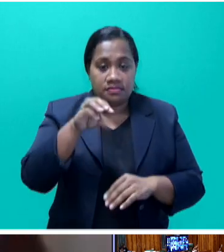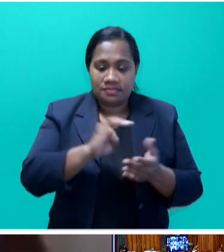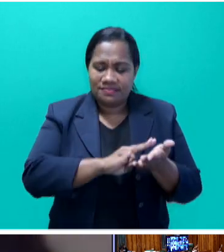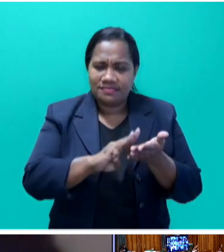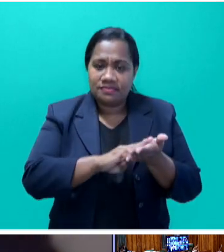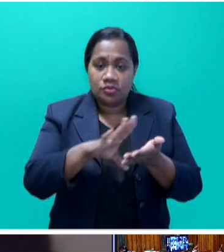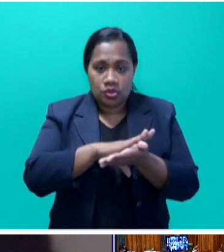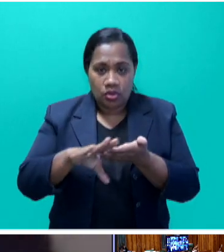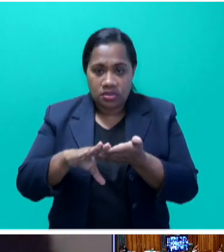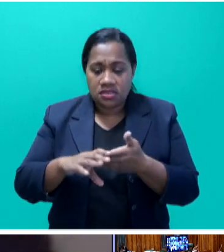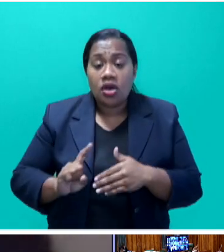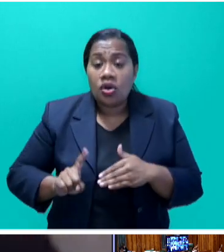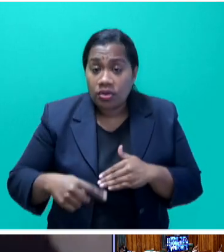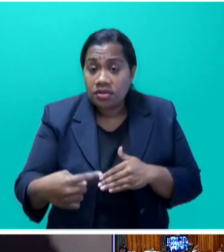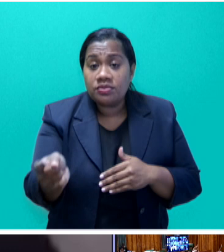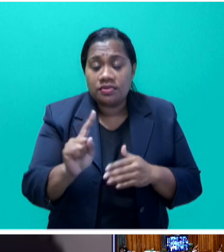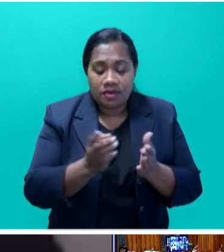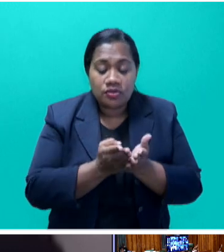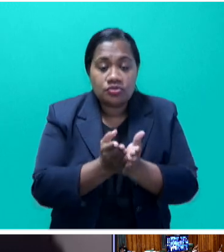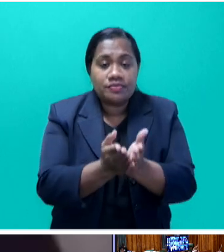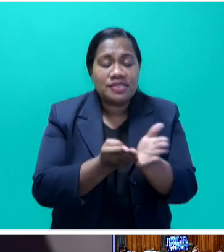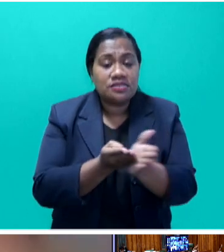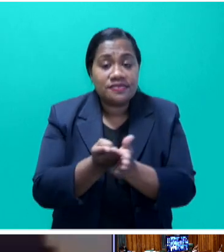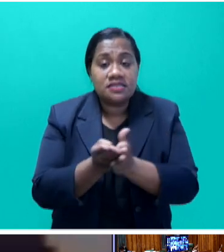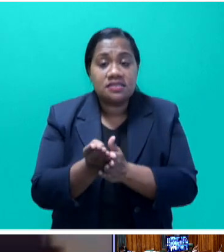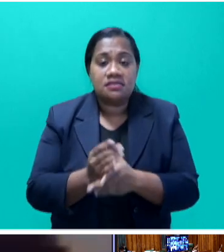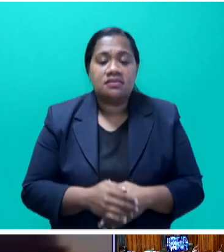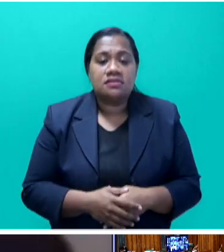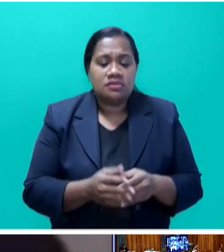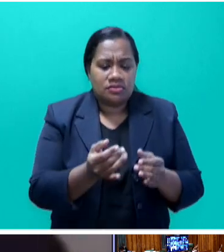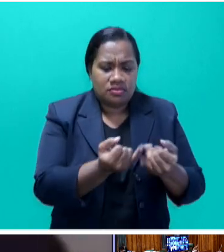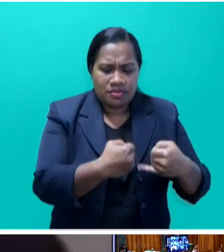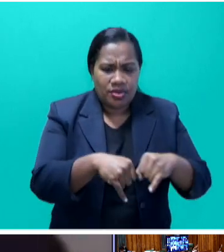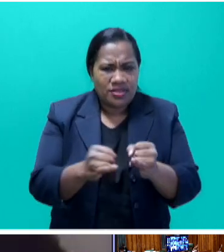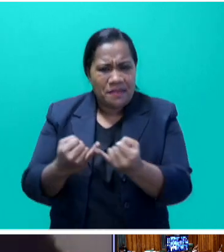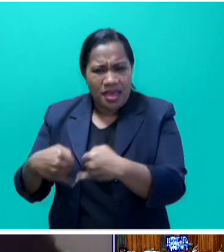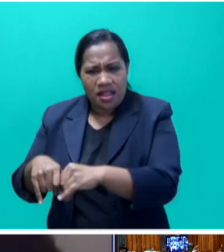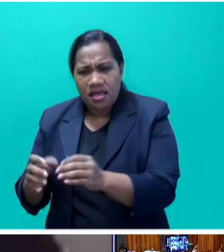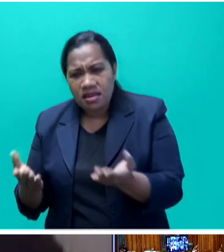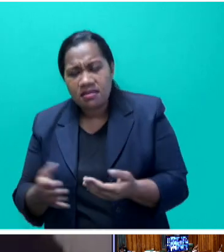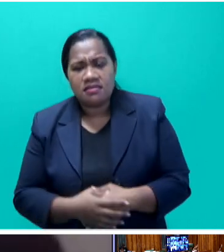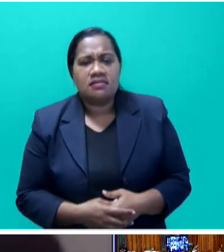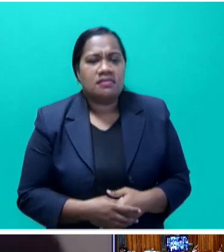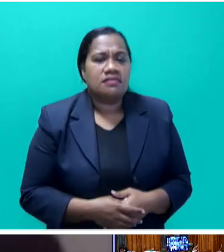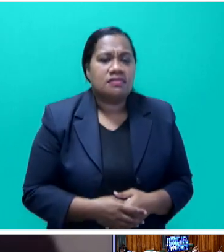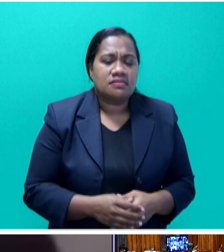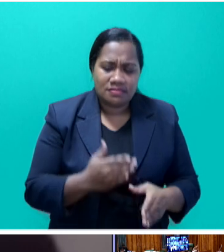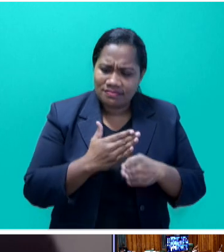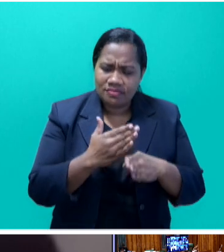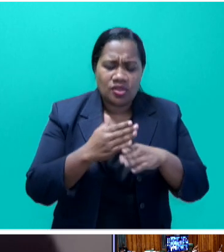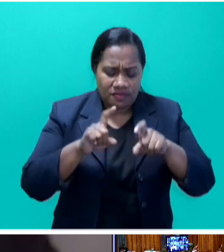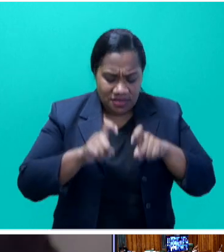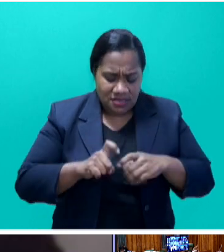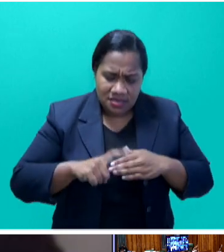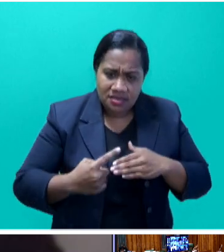for the continuation of shipping services to the maritime islands. The domestic vessel operators are supported in sustaining their businesses. Mr.